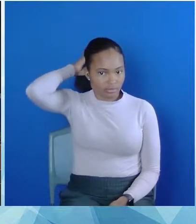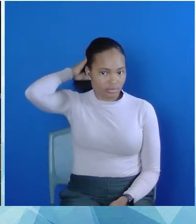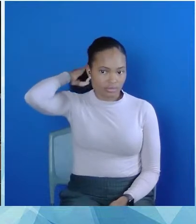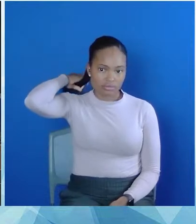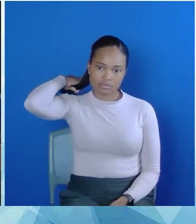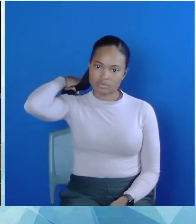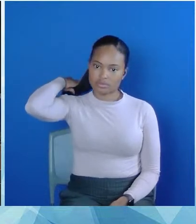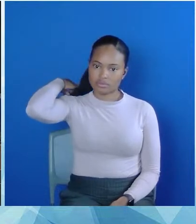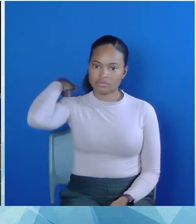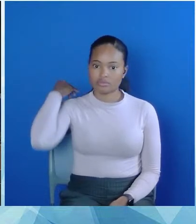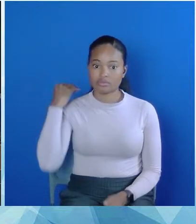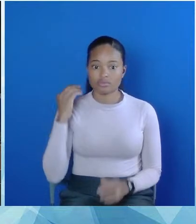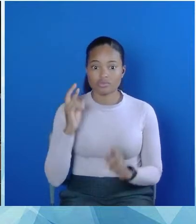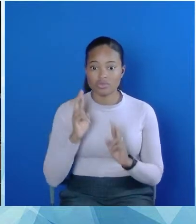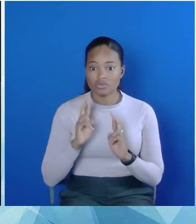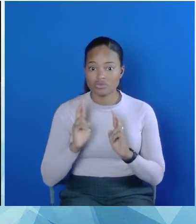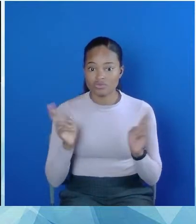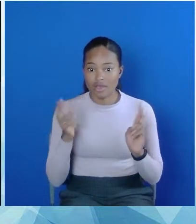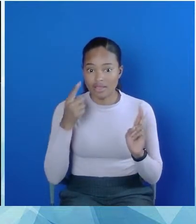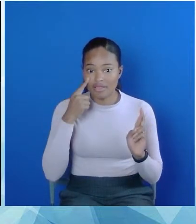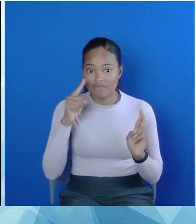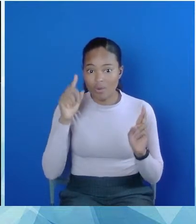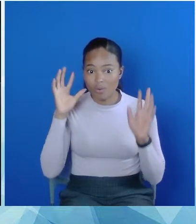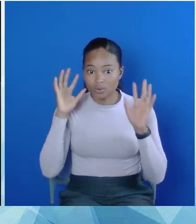Are we ready for the superintendent's report?